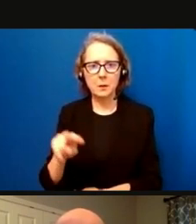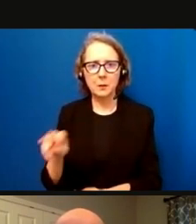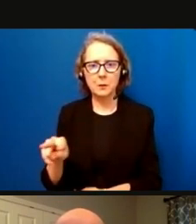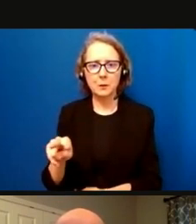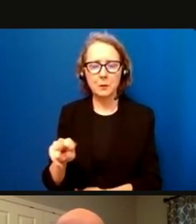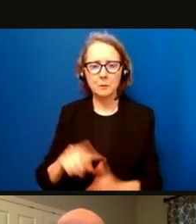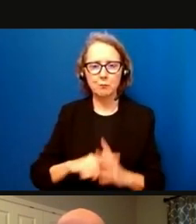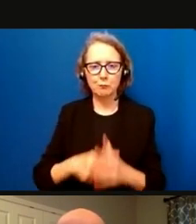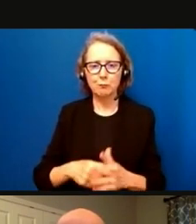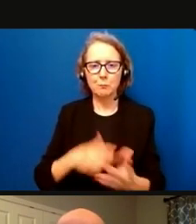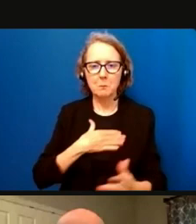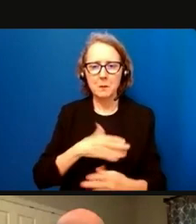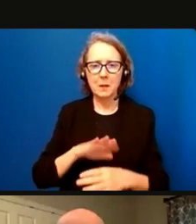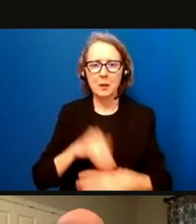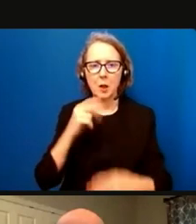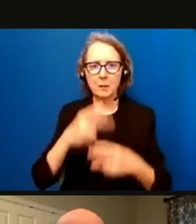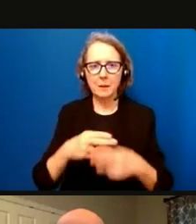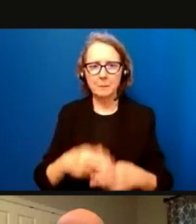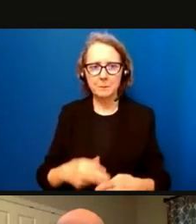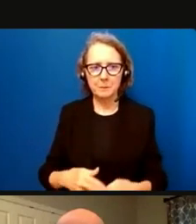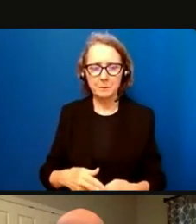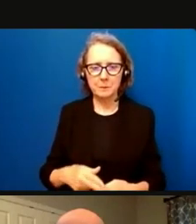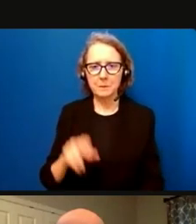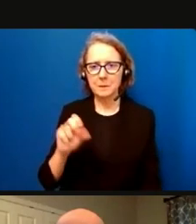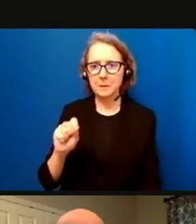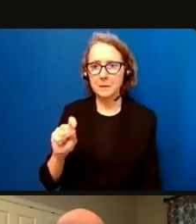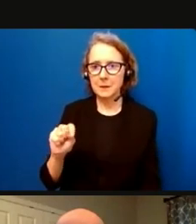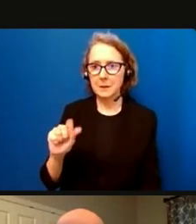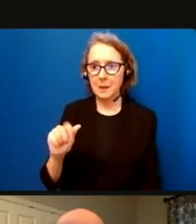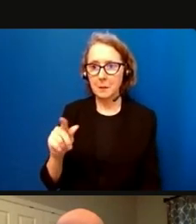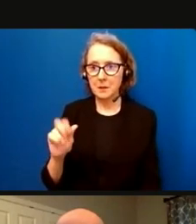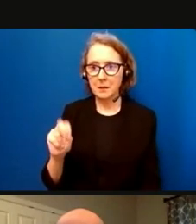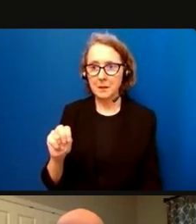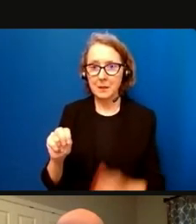will please call the roll. Vice Chair Stapleton. I'm here.